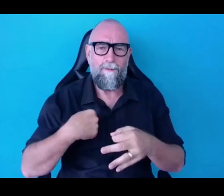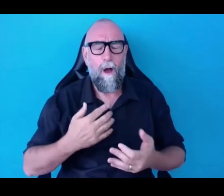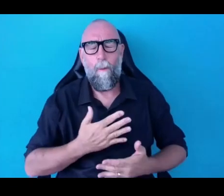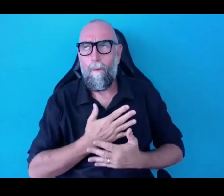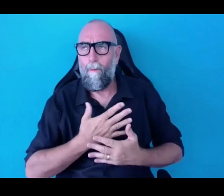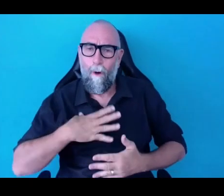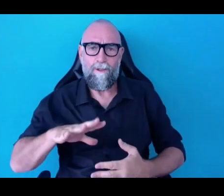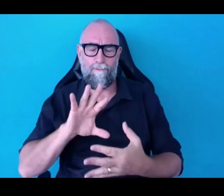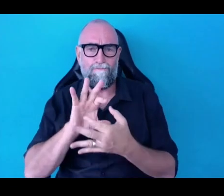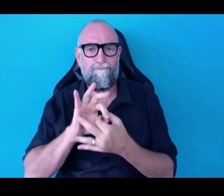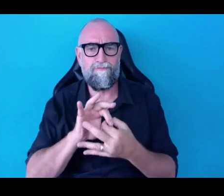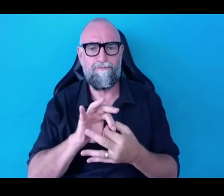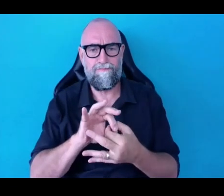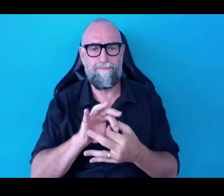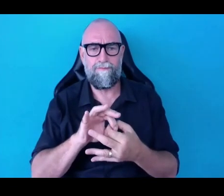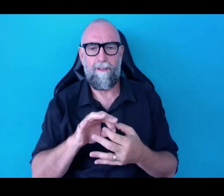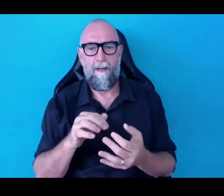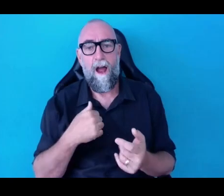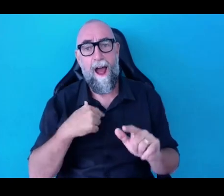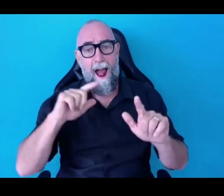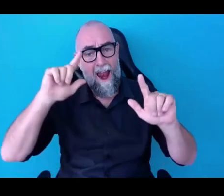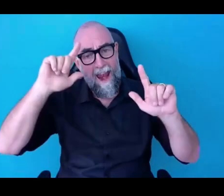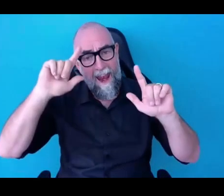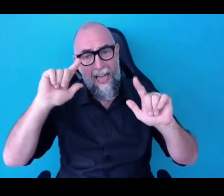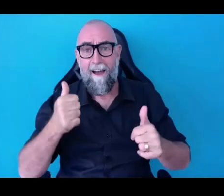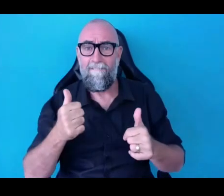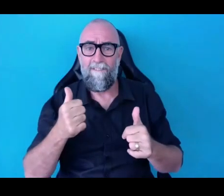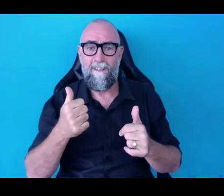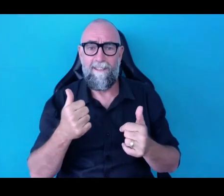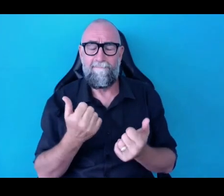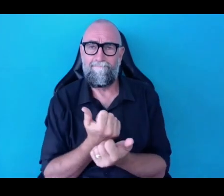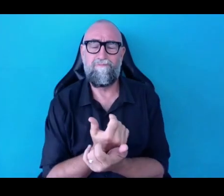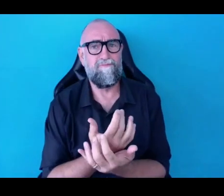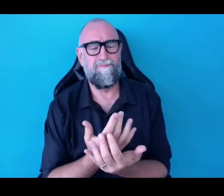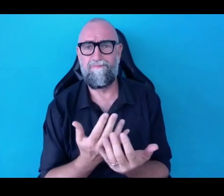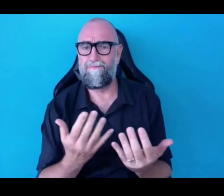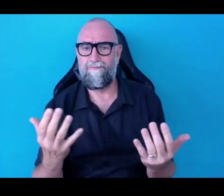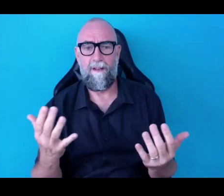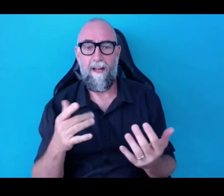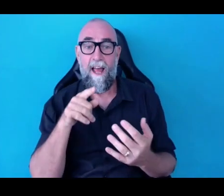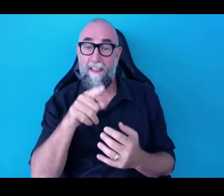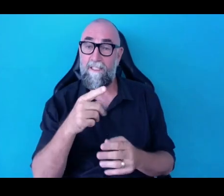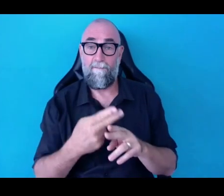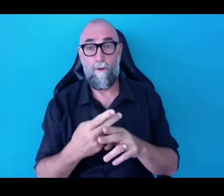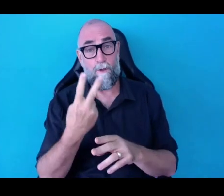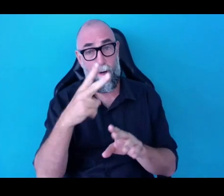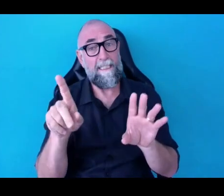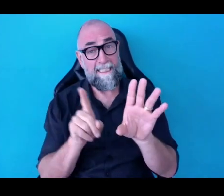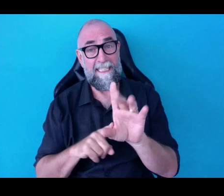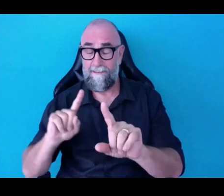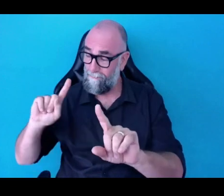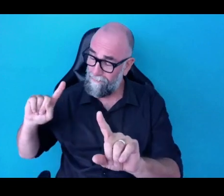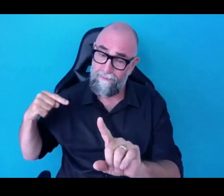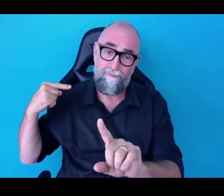as Nick mentioned, that I love so much. This does represent over 2 decades for me being involved in the art